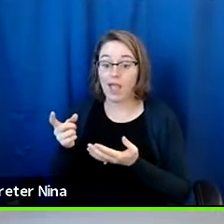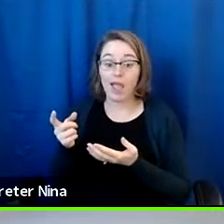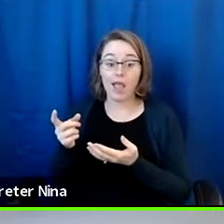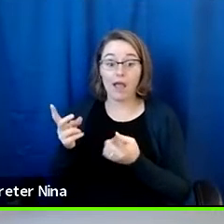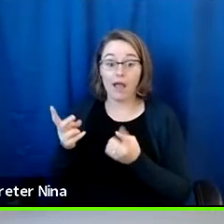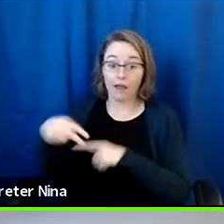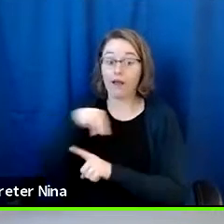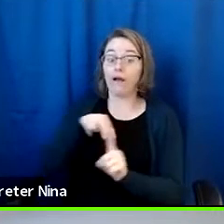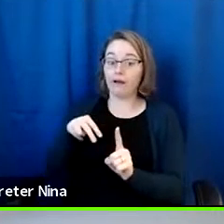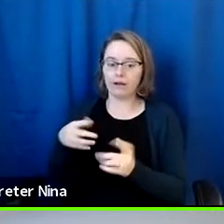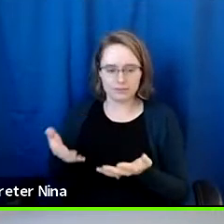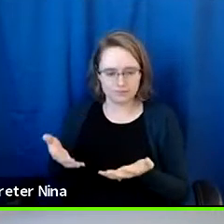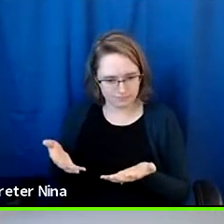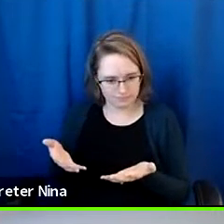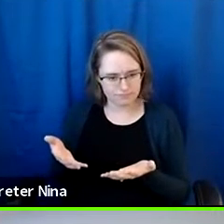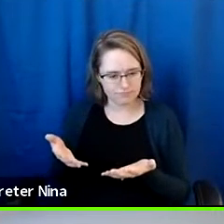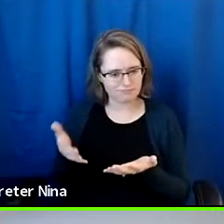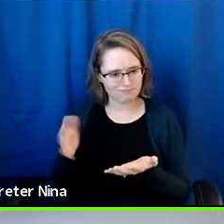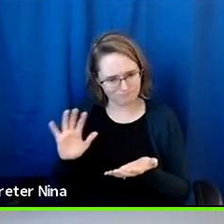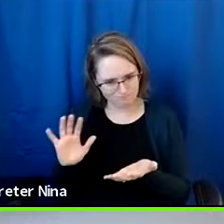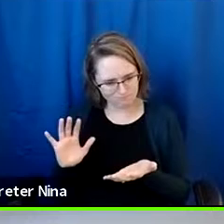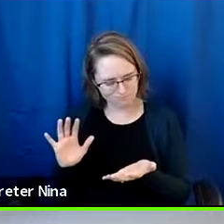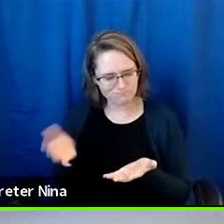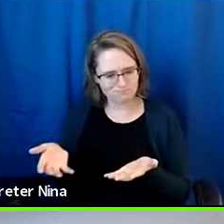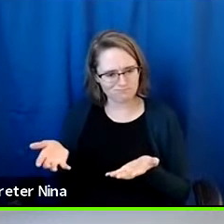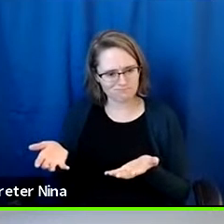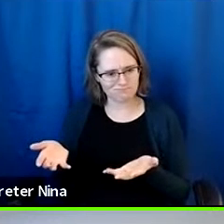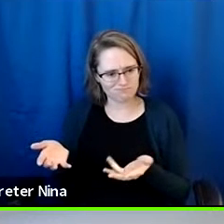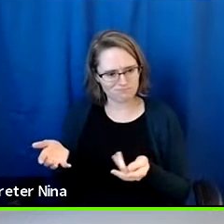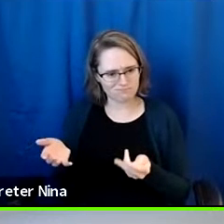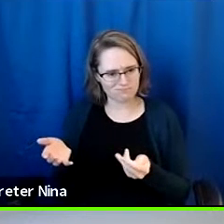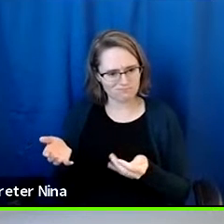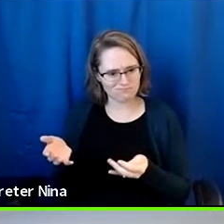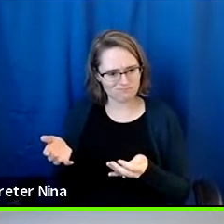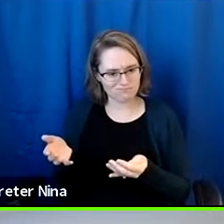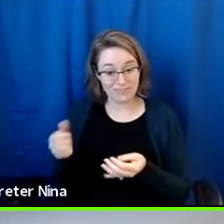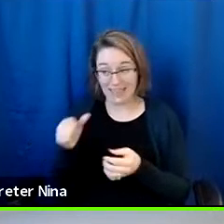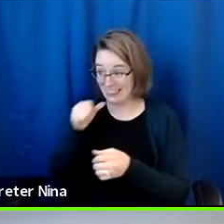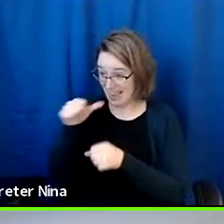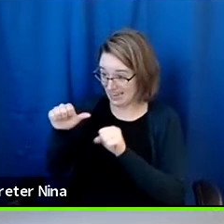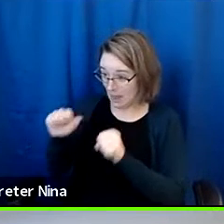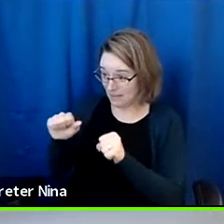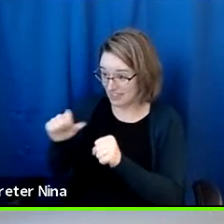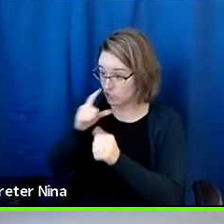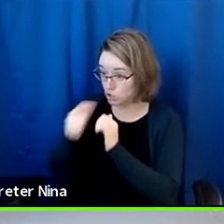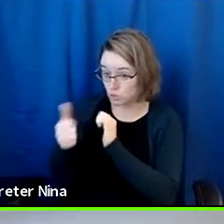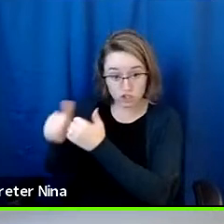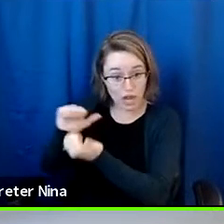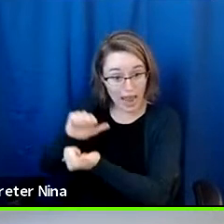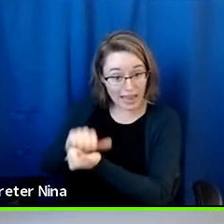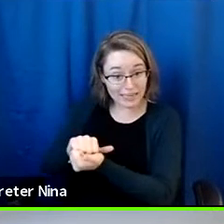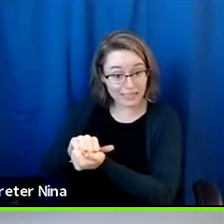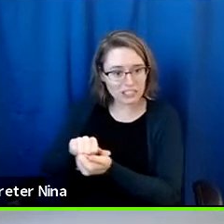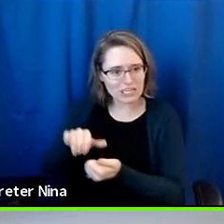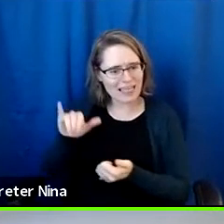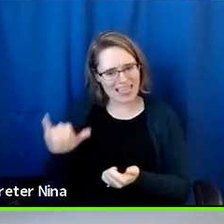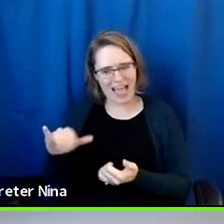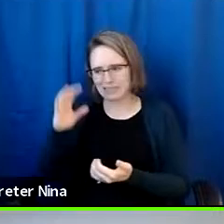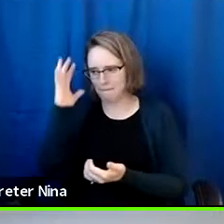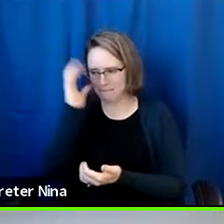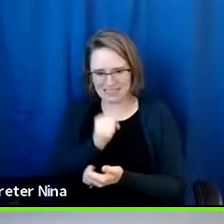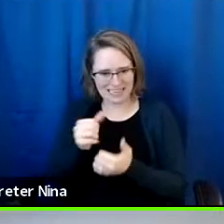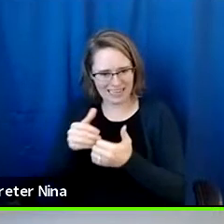180-degree turn. Well, the inability to do that is a lack of discernment and a lack of